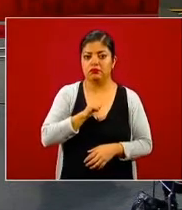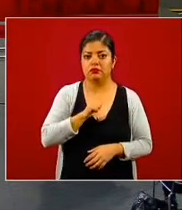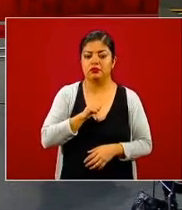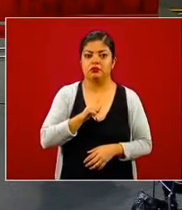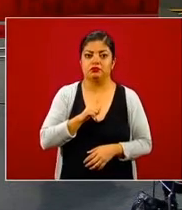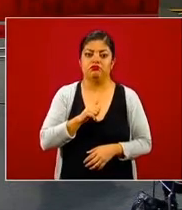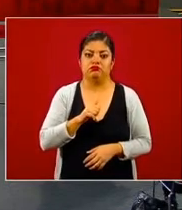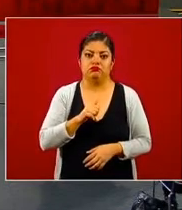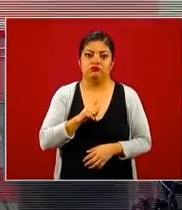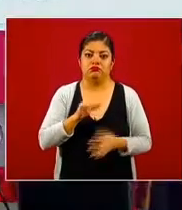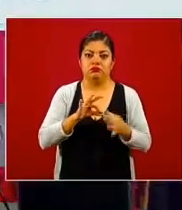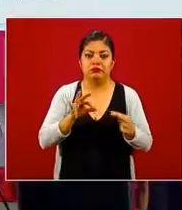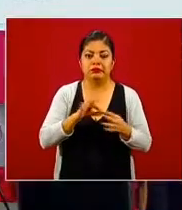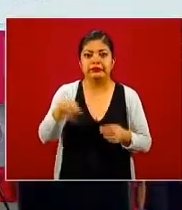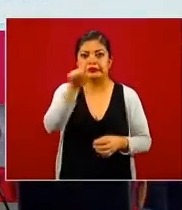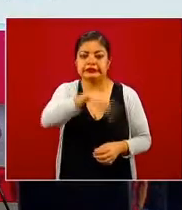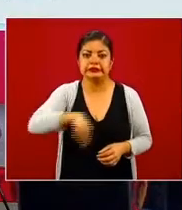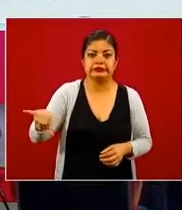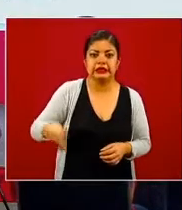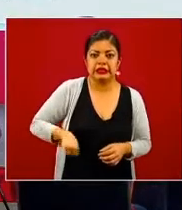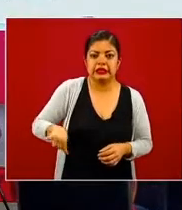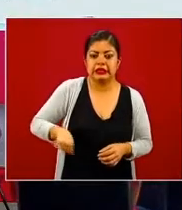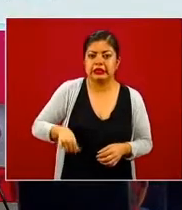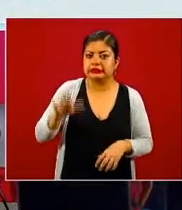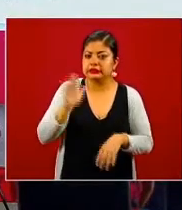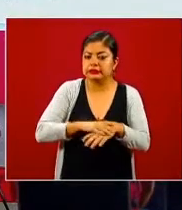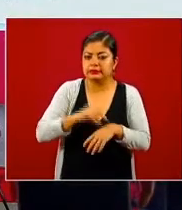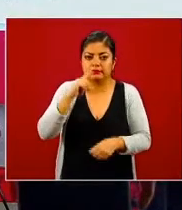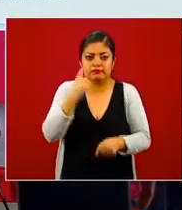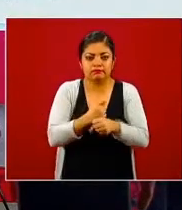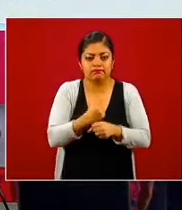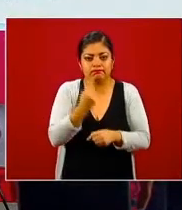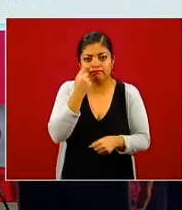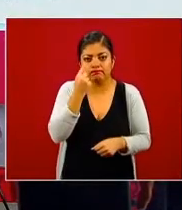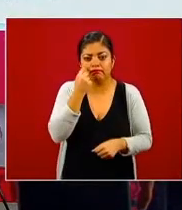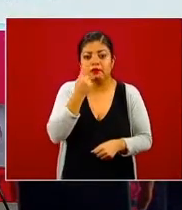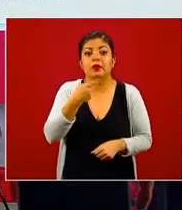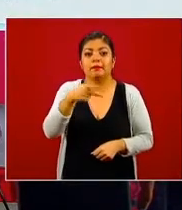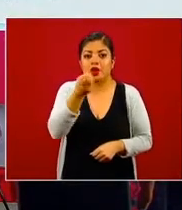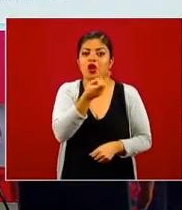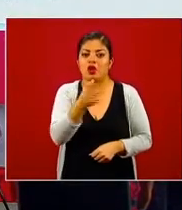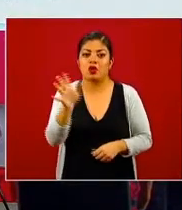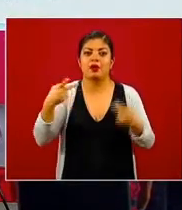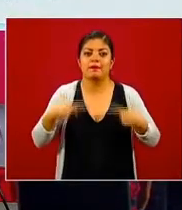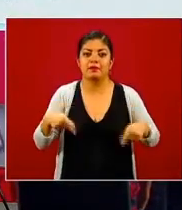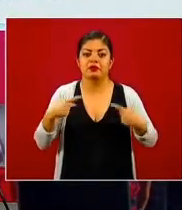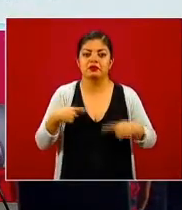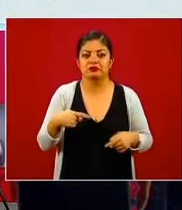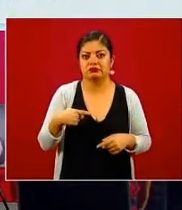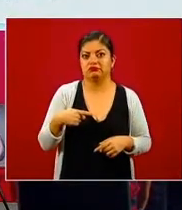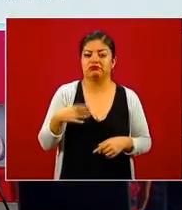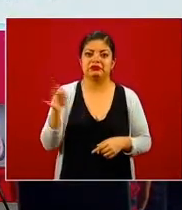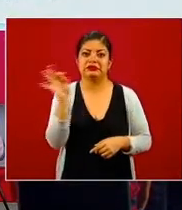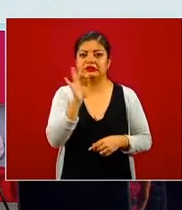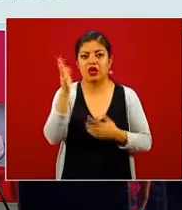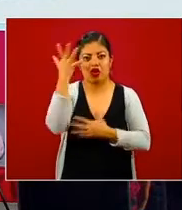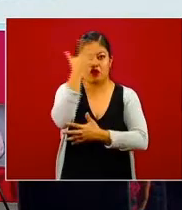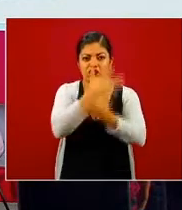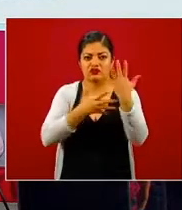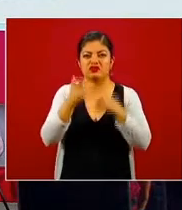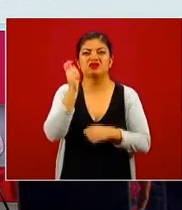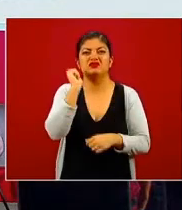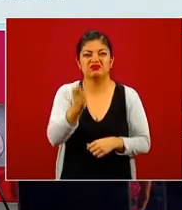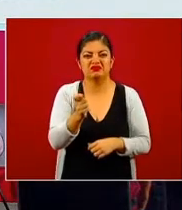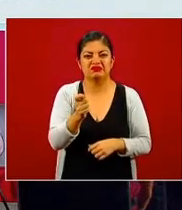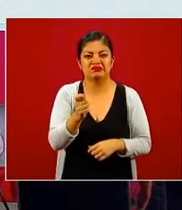we've talked about numerous times, and this has really drummed up interest in quite a few